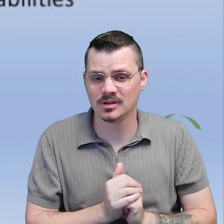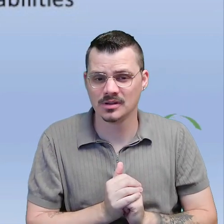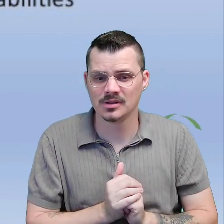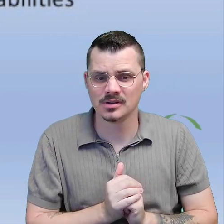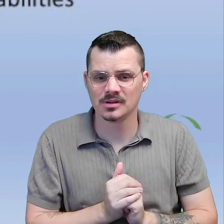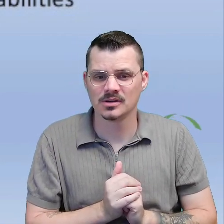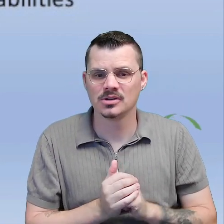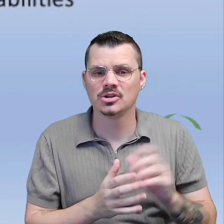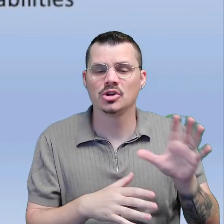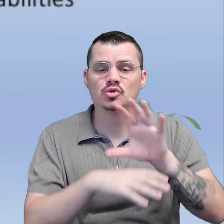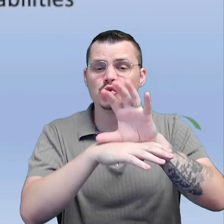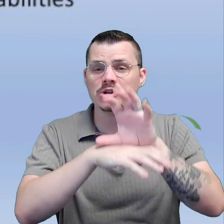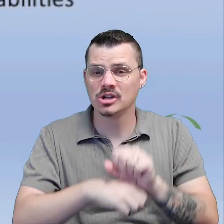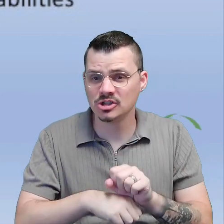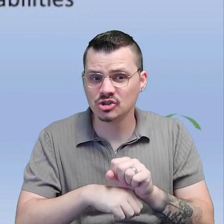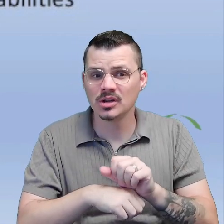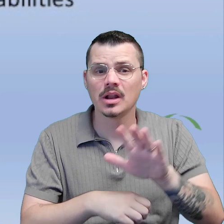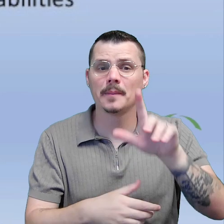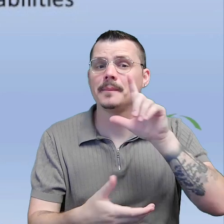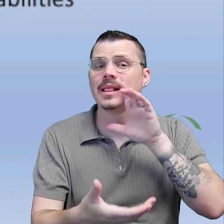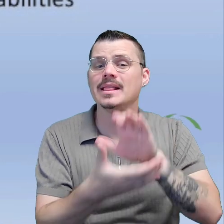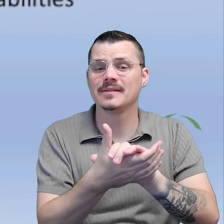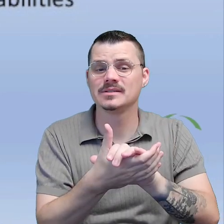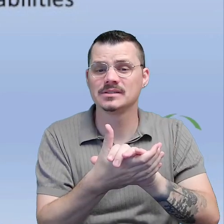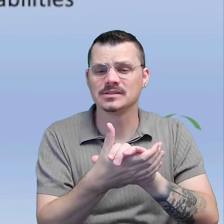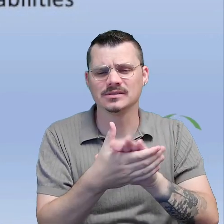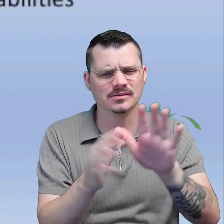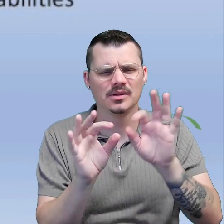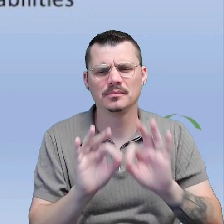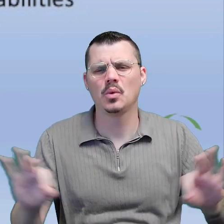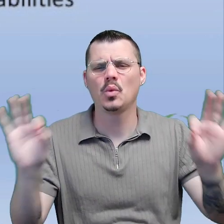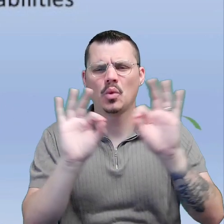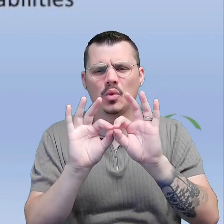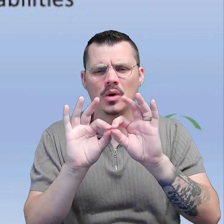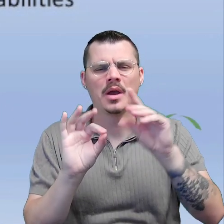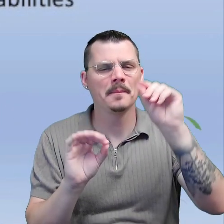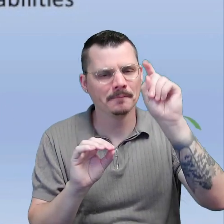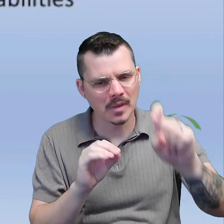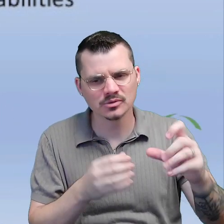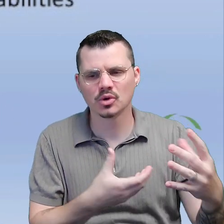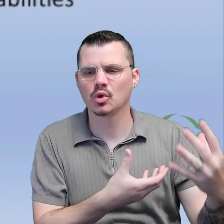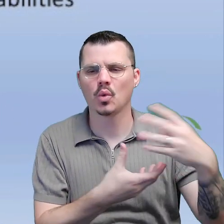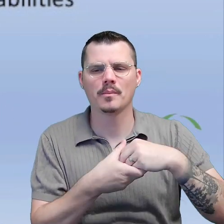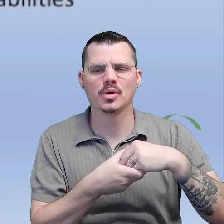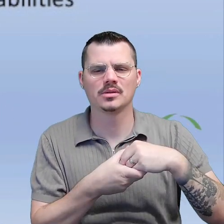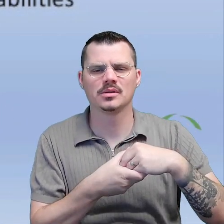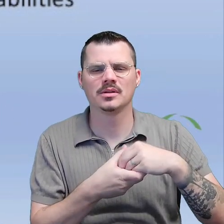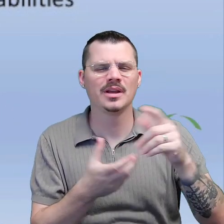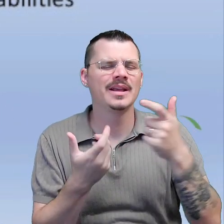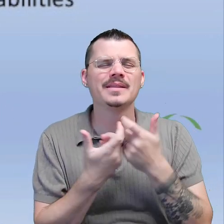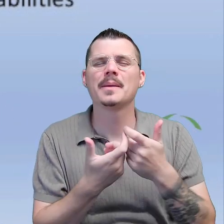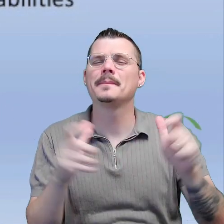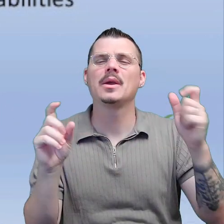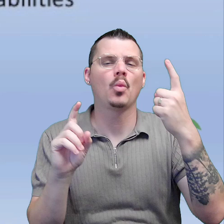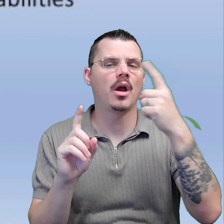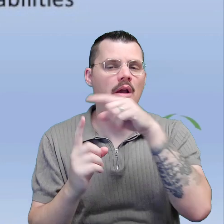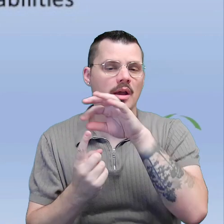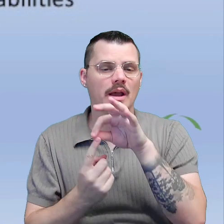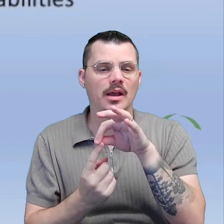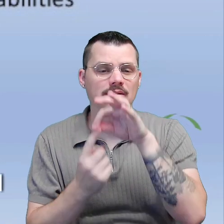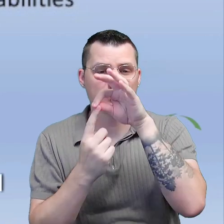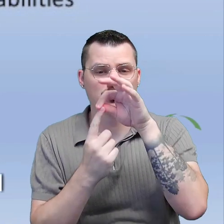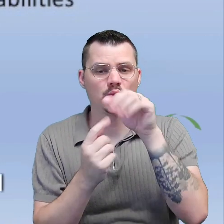thinking. Traditions and beliefs are very important and must be incorporated. The big